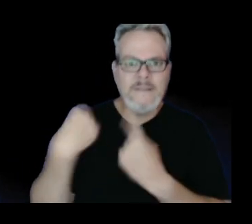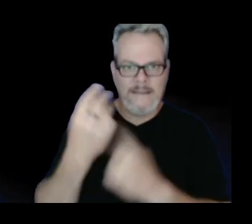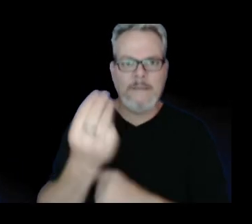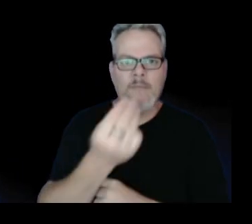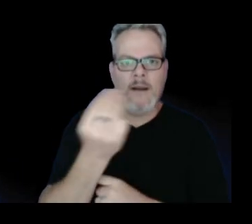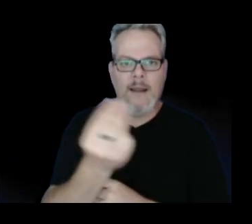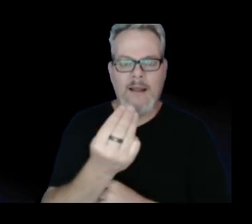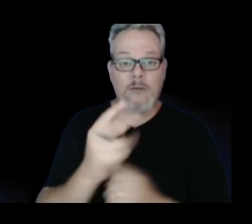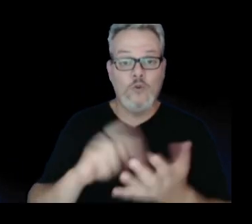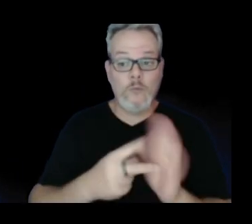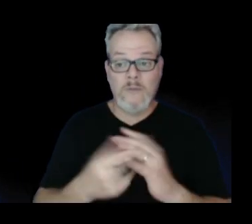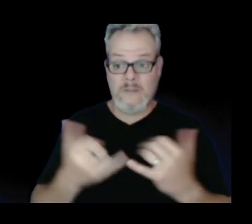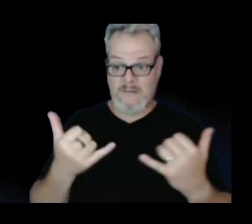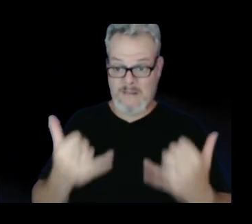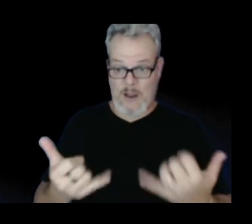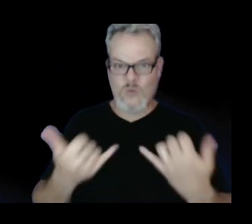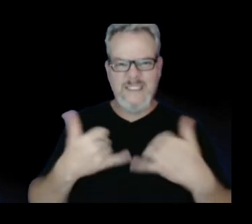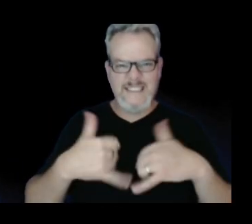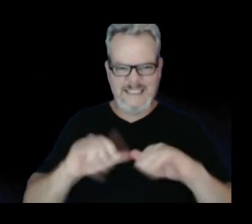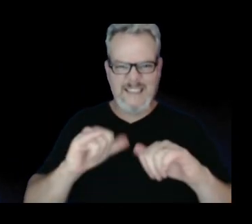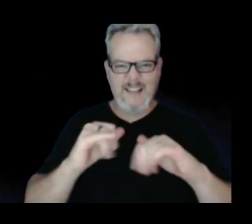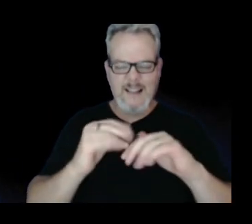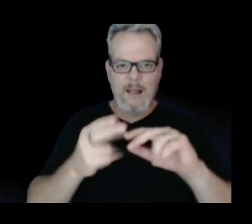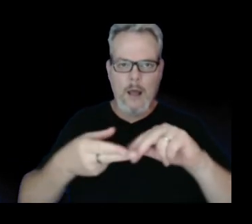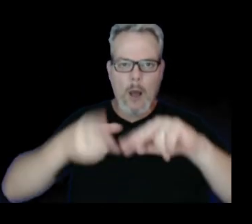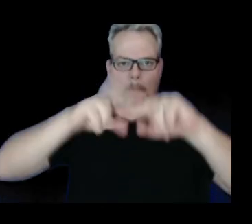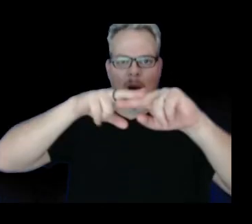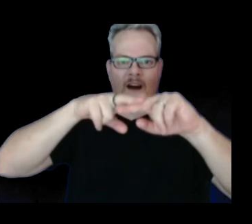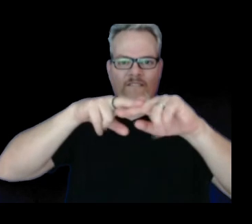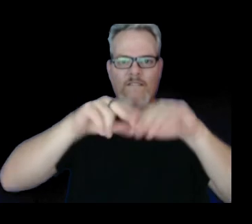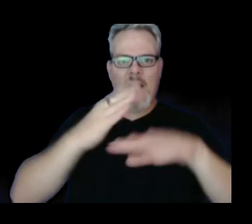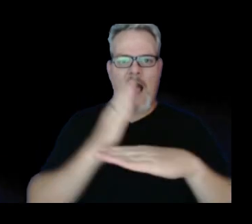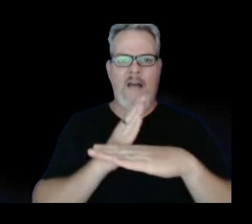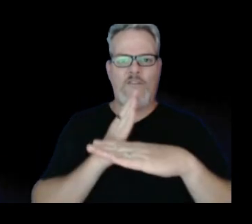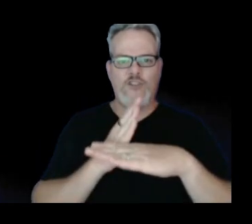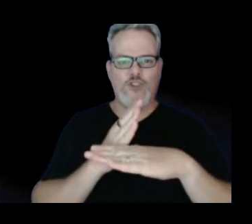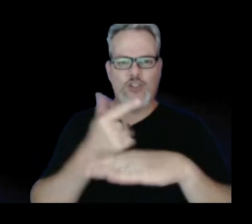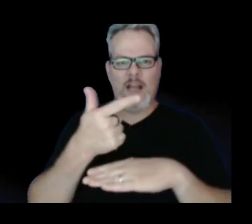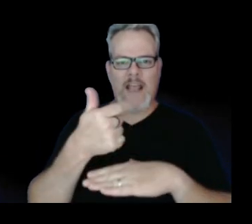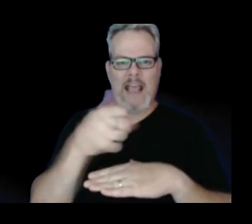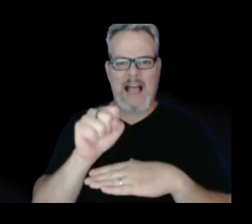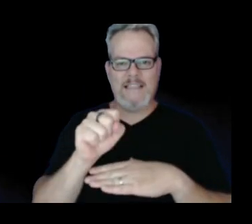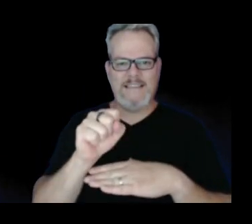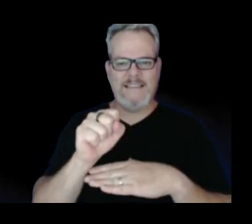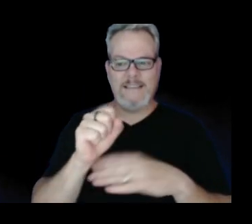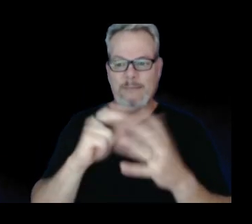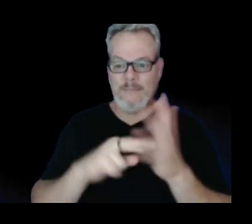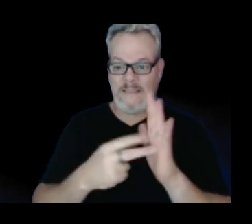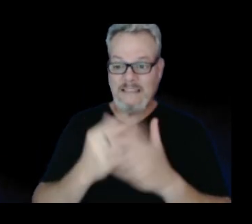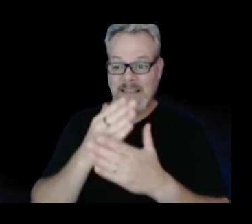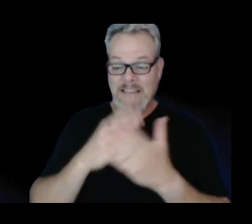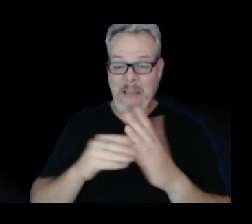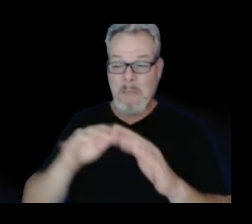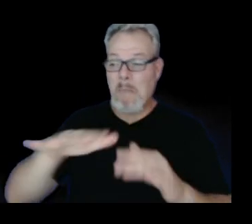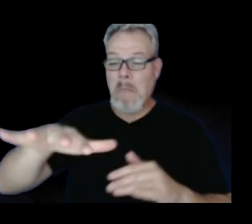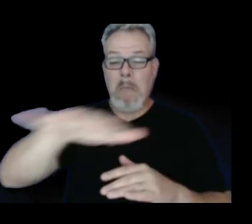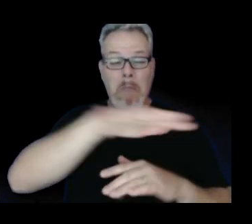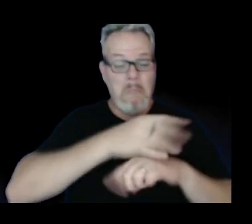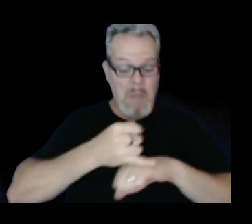there are still above average gas emissions coming from the site, and VOG is impacting the island fairly